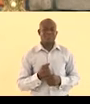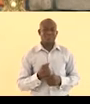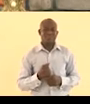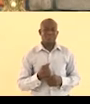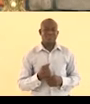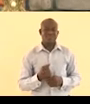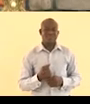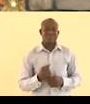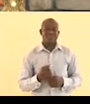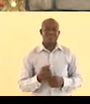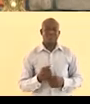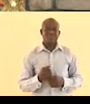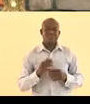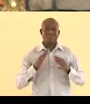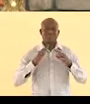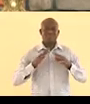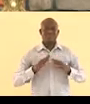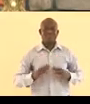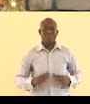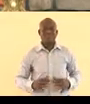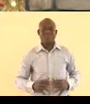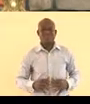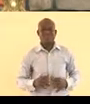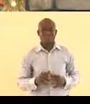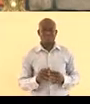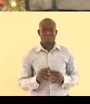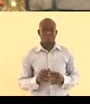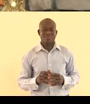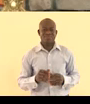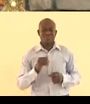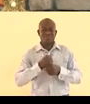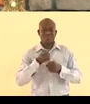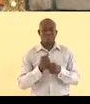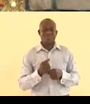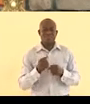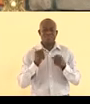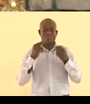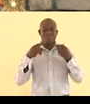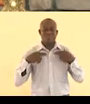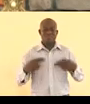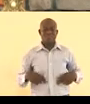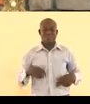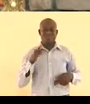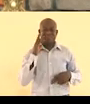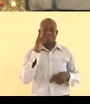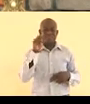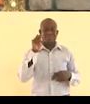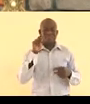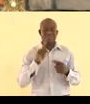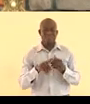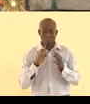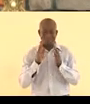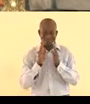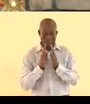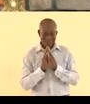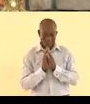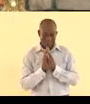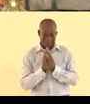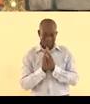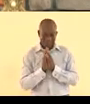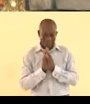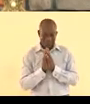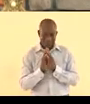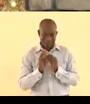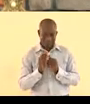Pleasure, that one of the things that make human beings crazy. I read an article recently about,